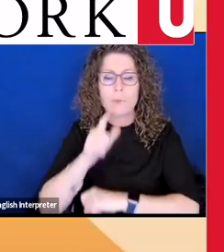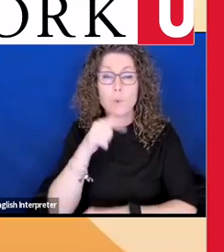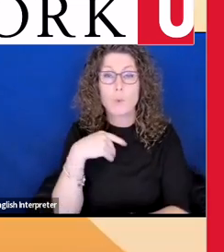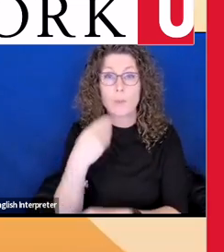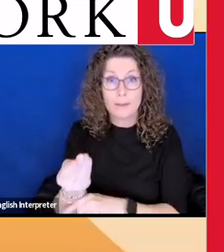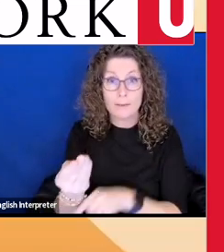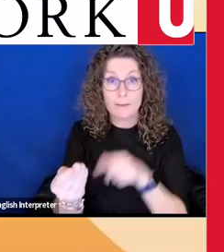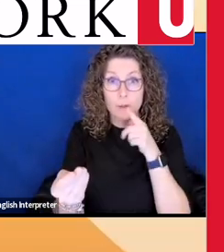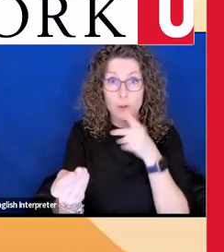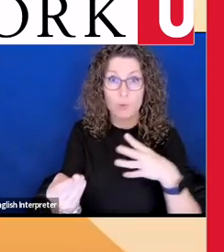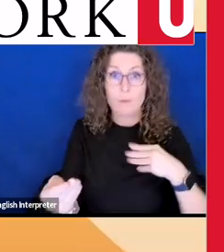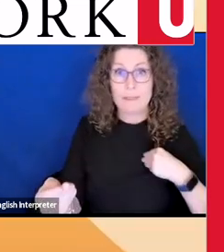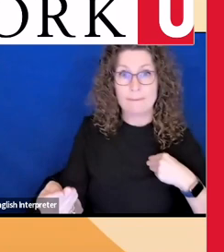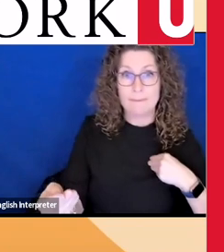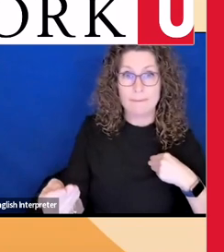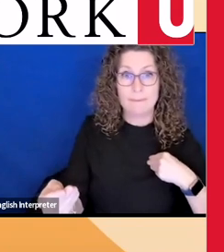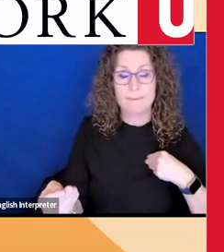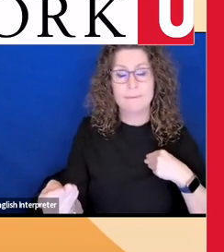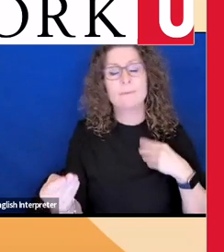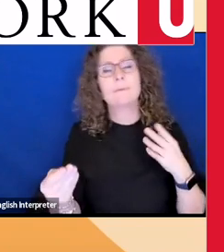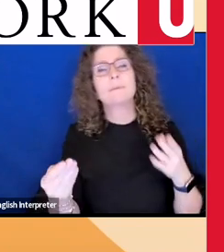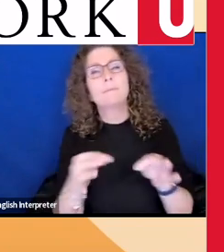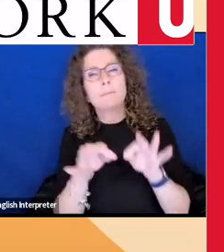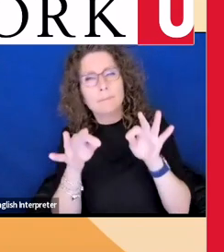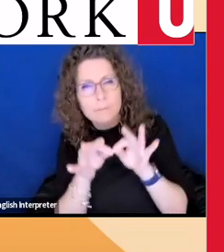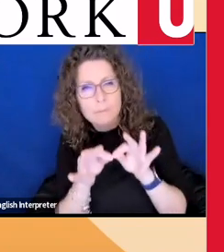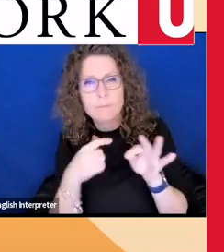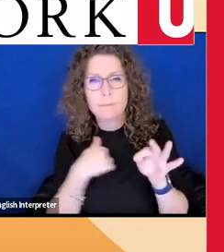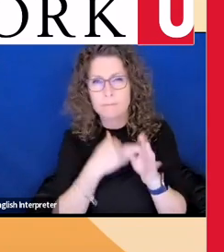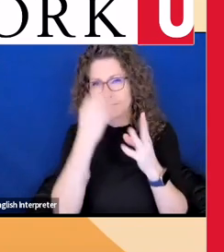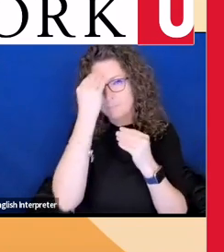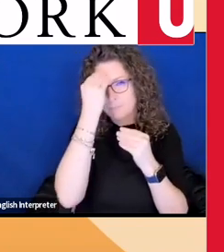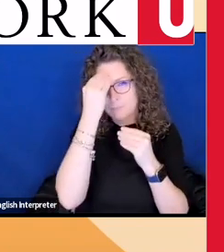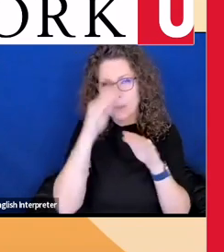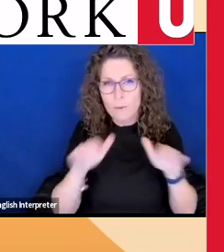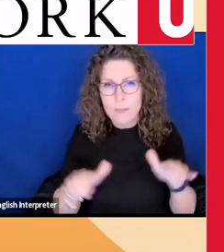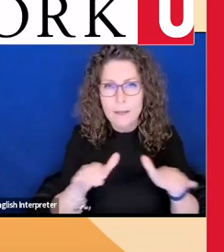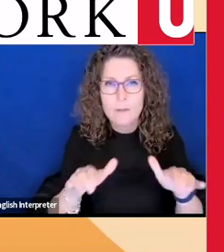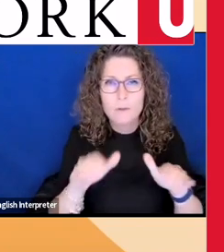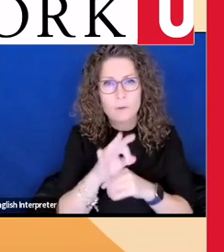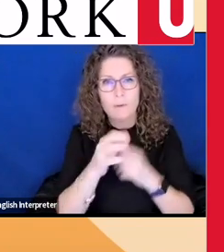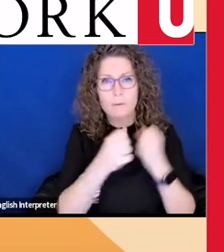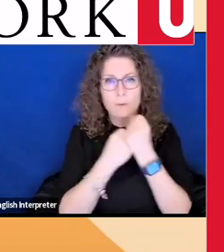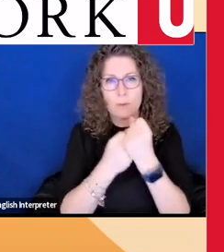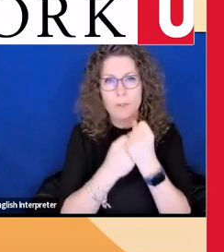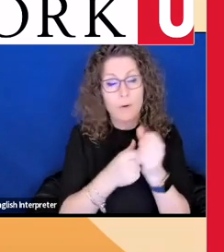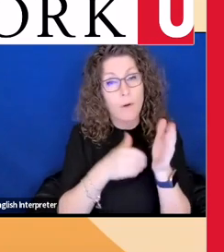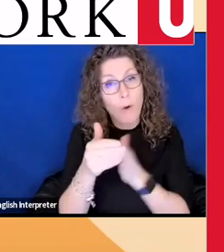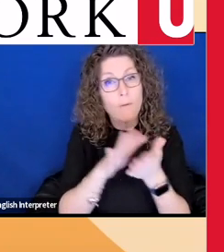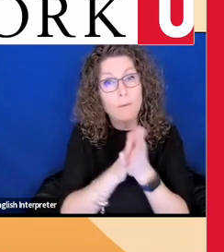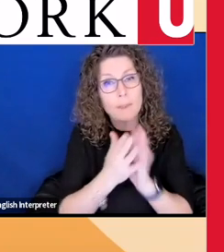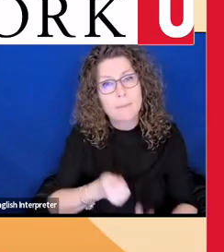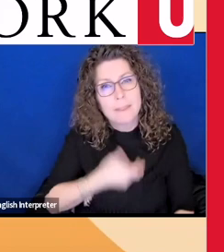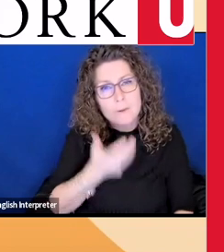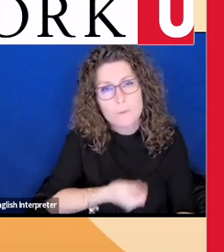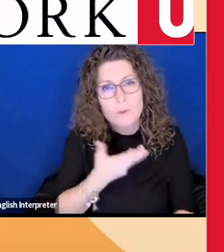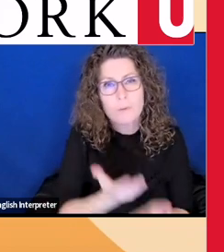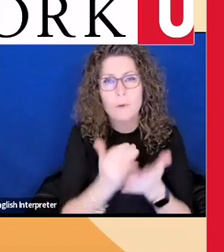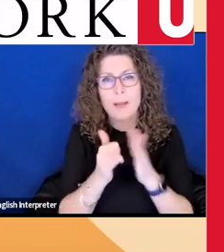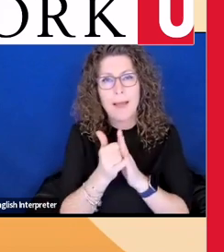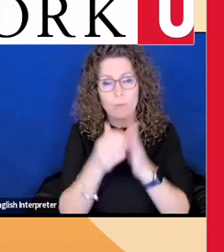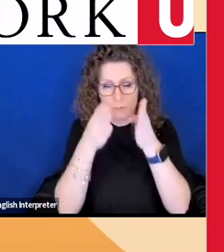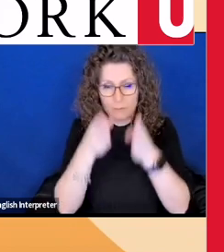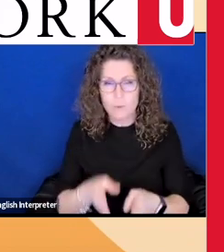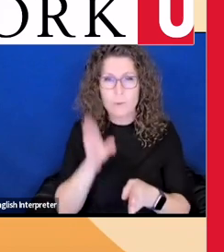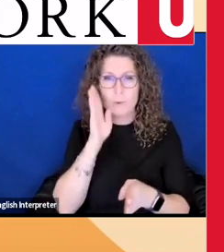receive. It is crucial that we ask how enactments of solidarity are often expressions of how the one who acts on behalf